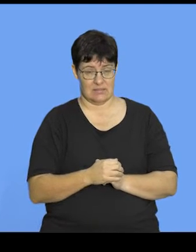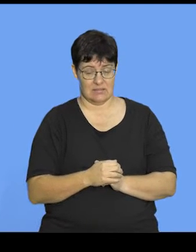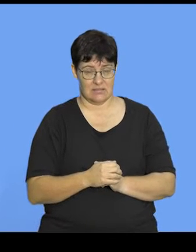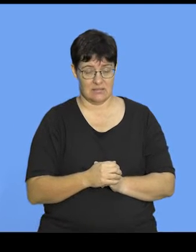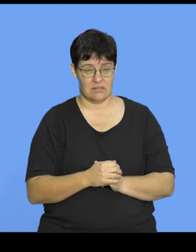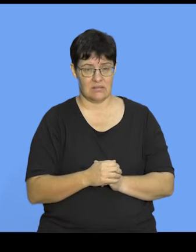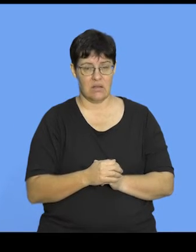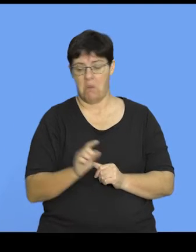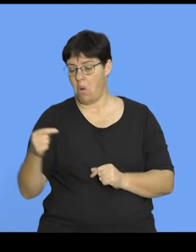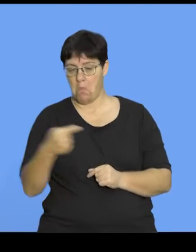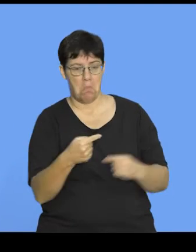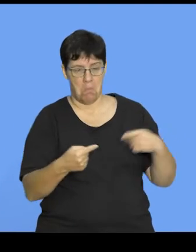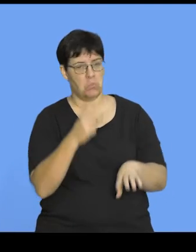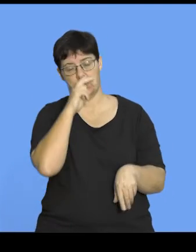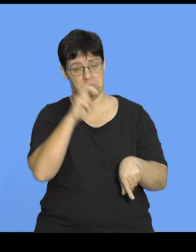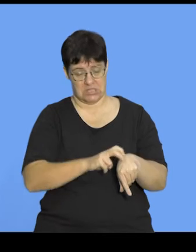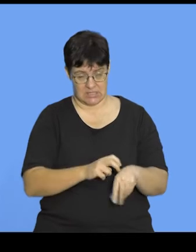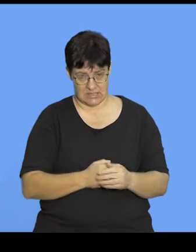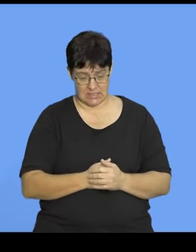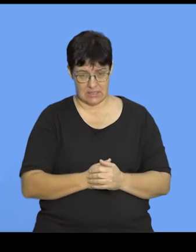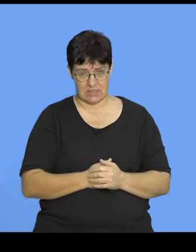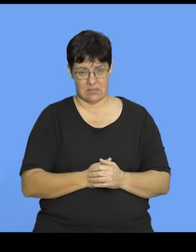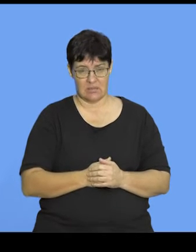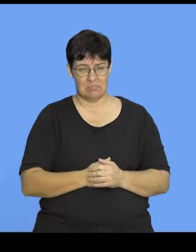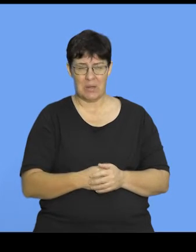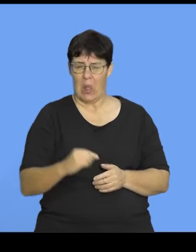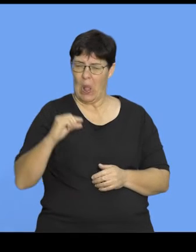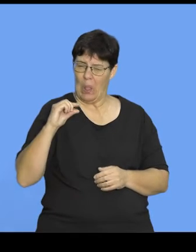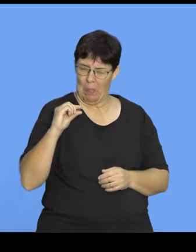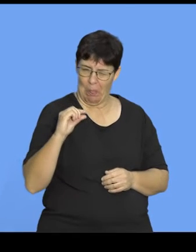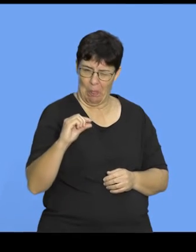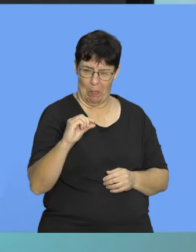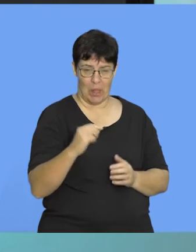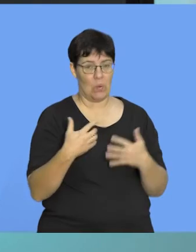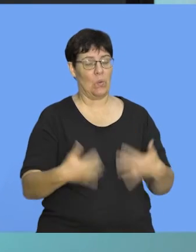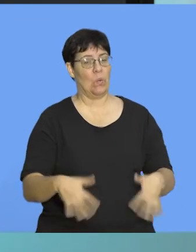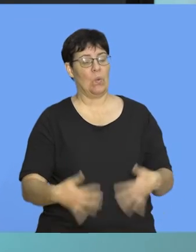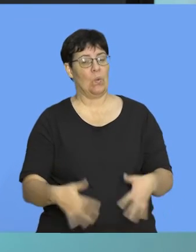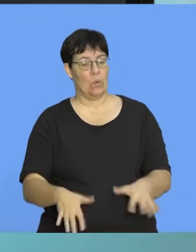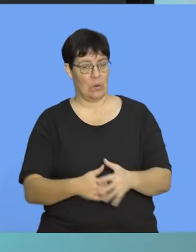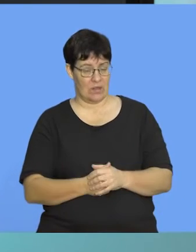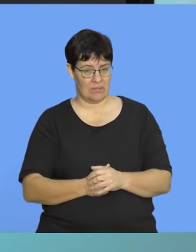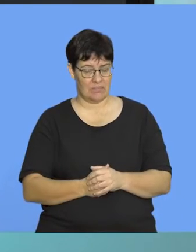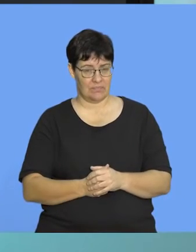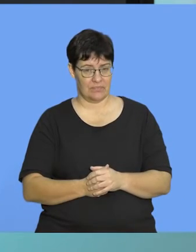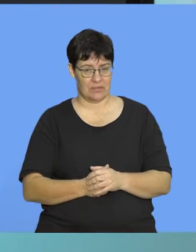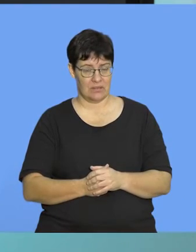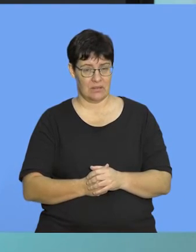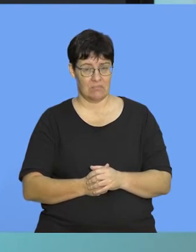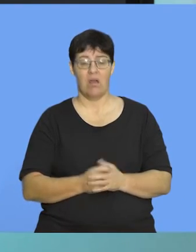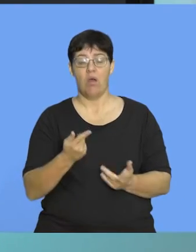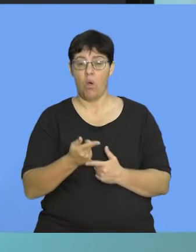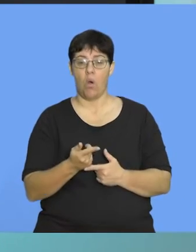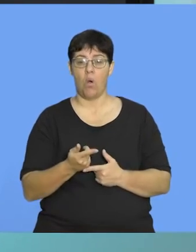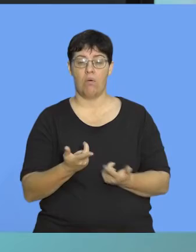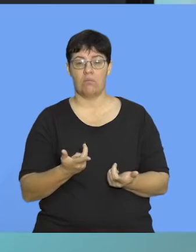need a direction, they didn't ask for it. It's very small. This isn't even a force that